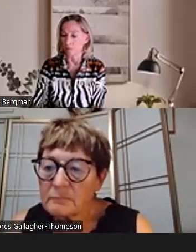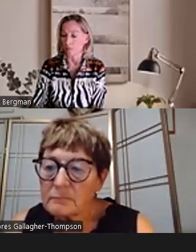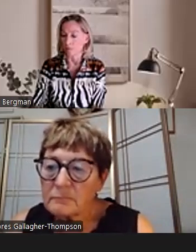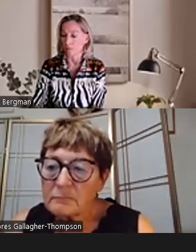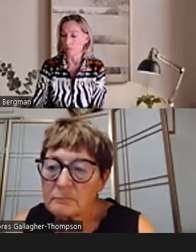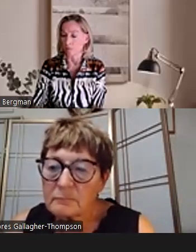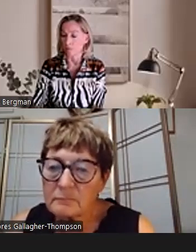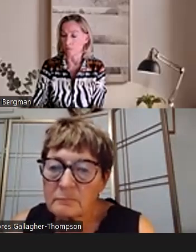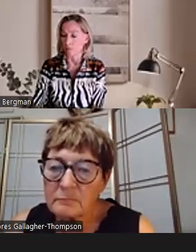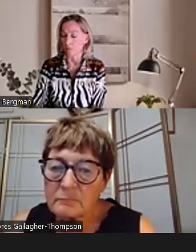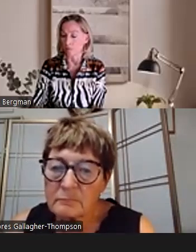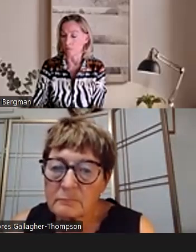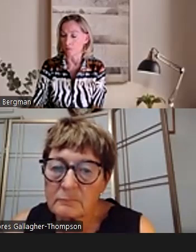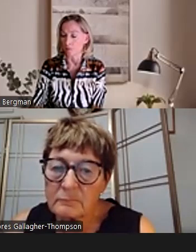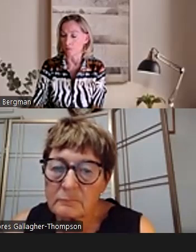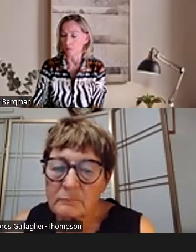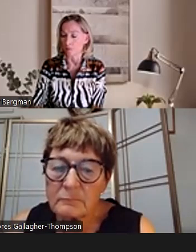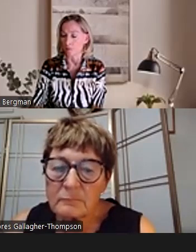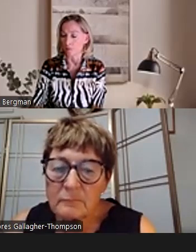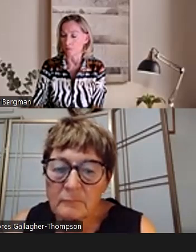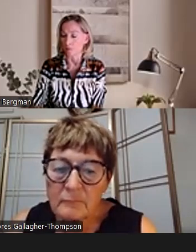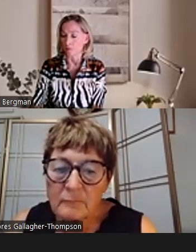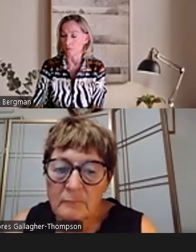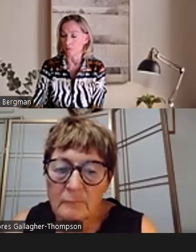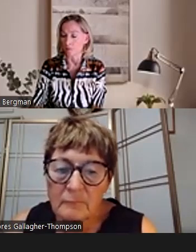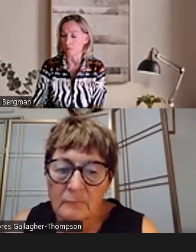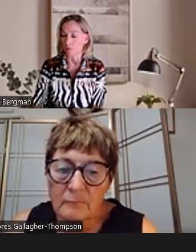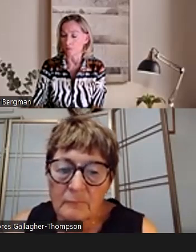Any other recommendations for our secretary?